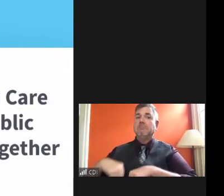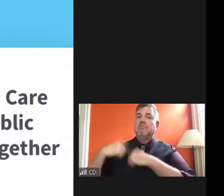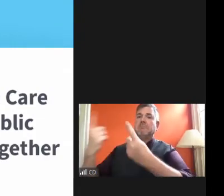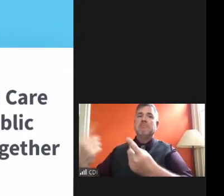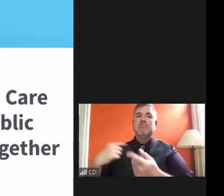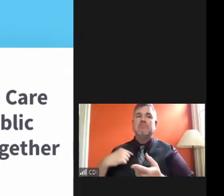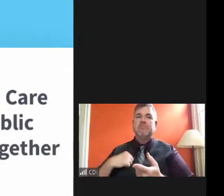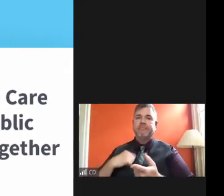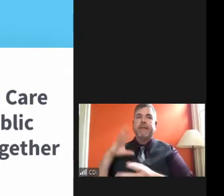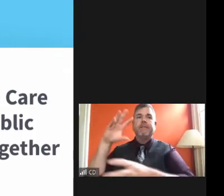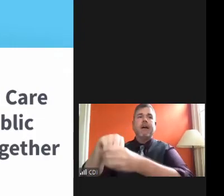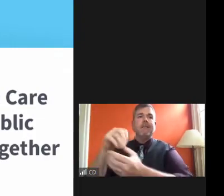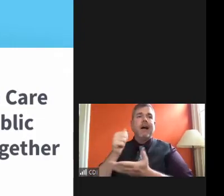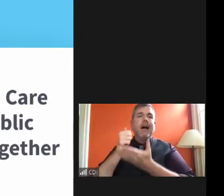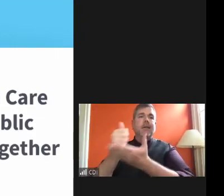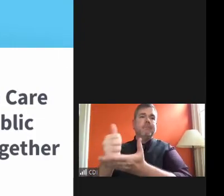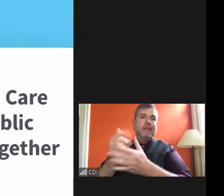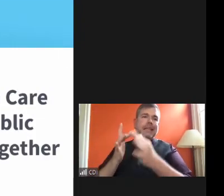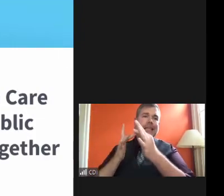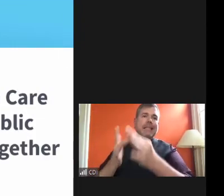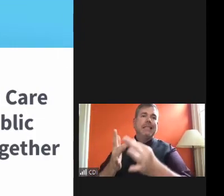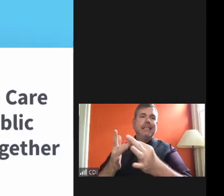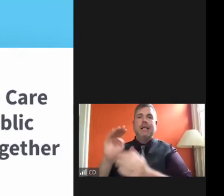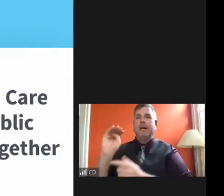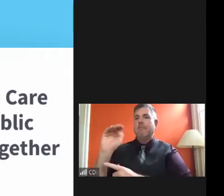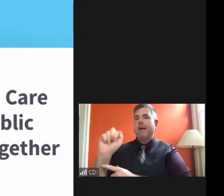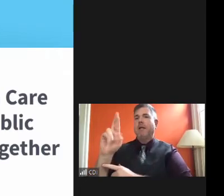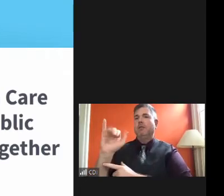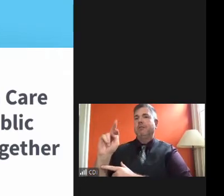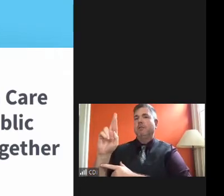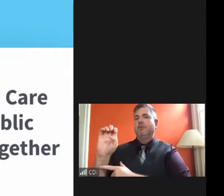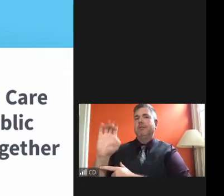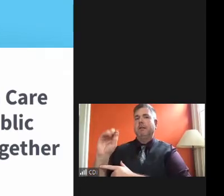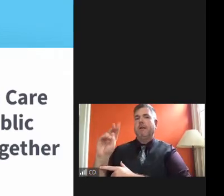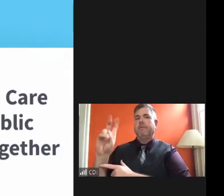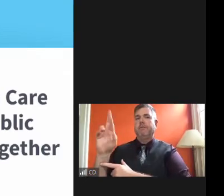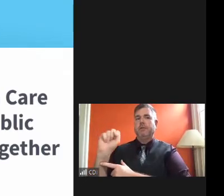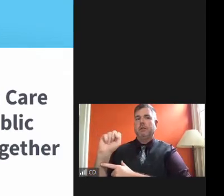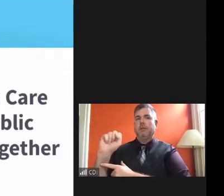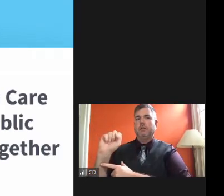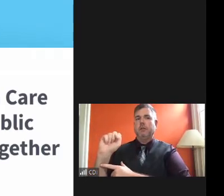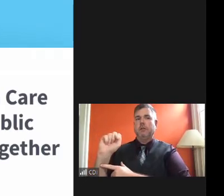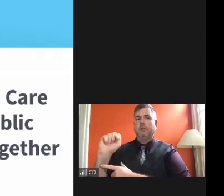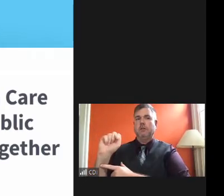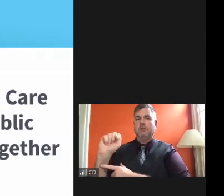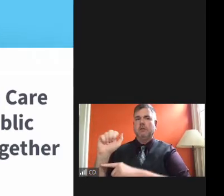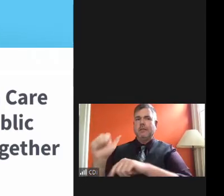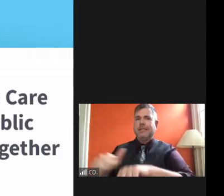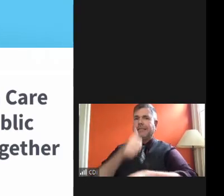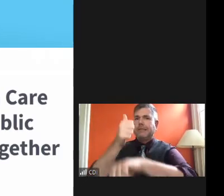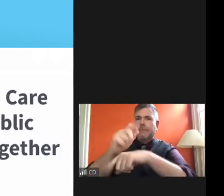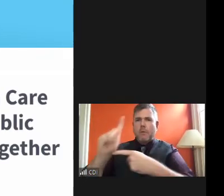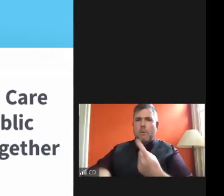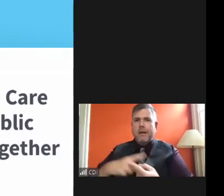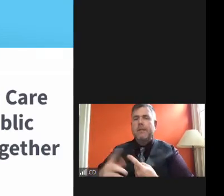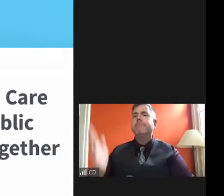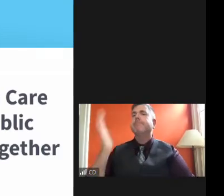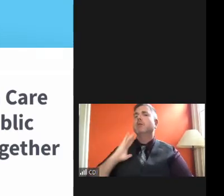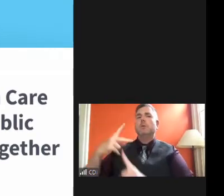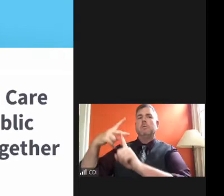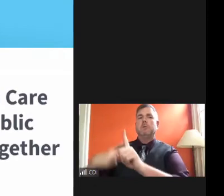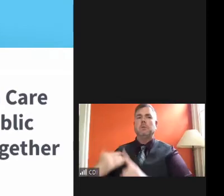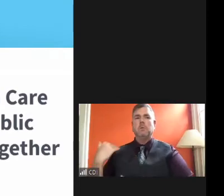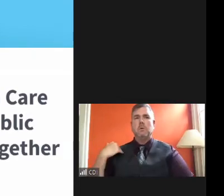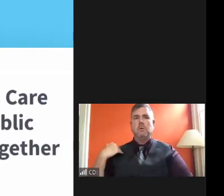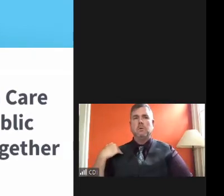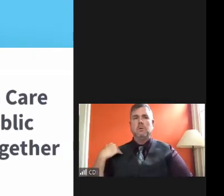Recovers effort. And this is an effort we started, I think, about 2 months ago, And it was really to engage our